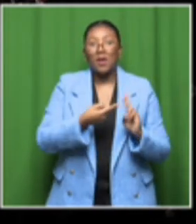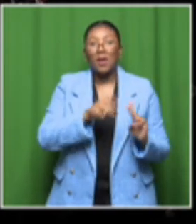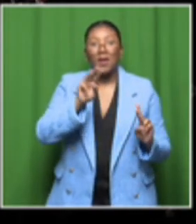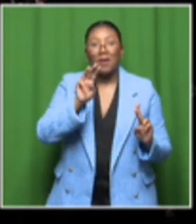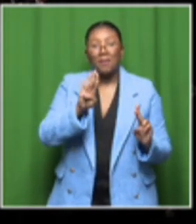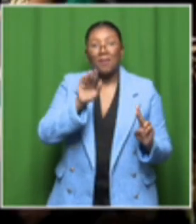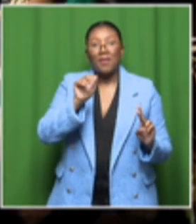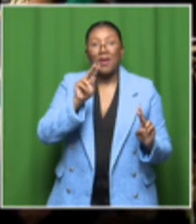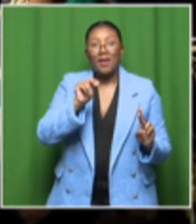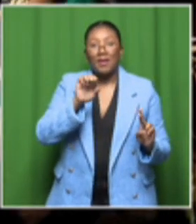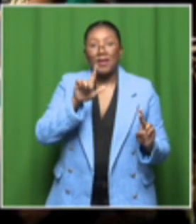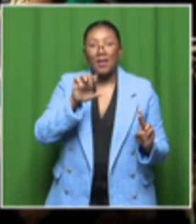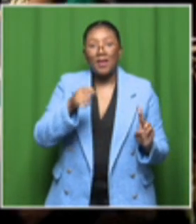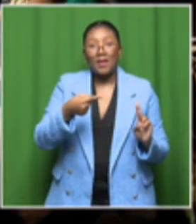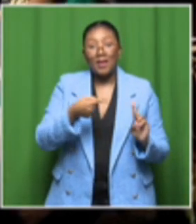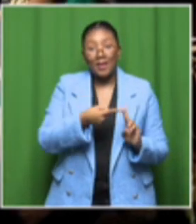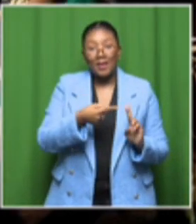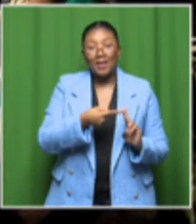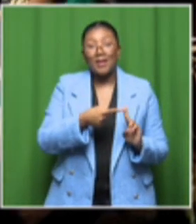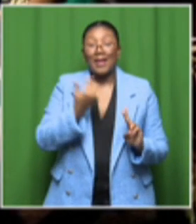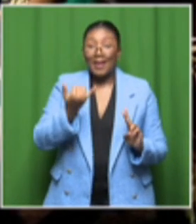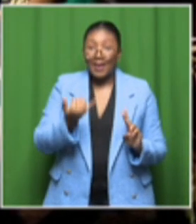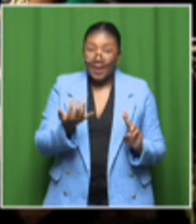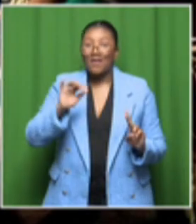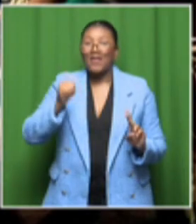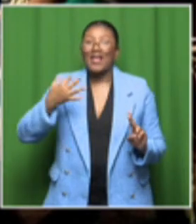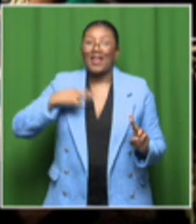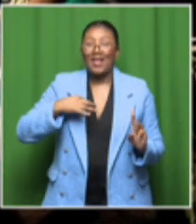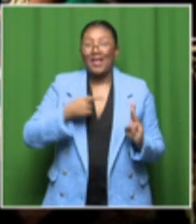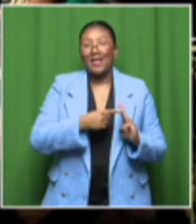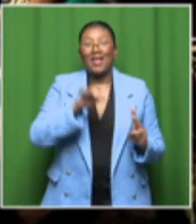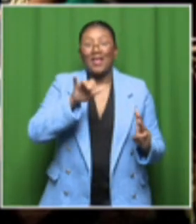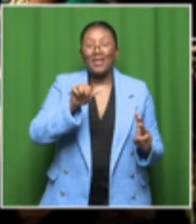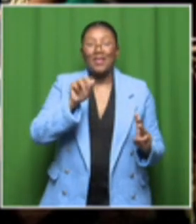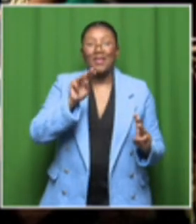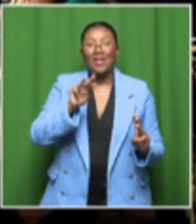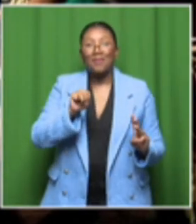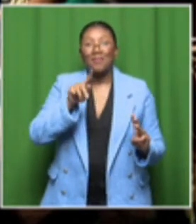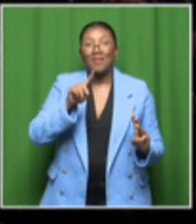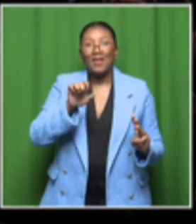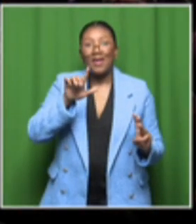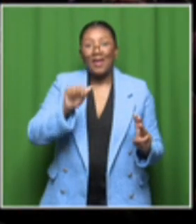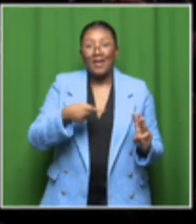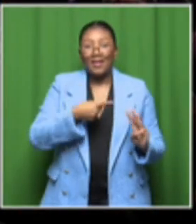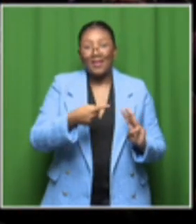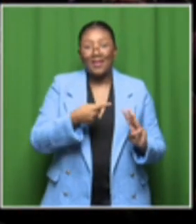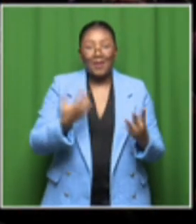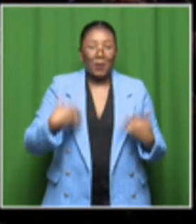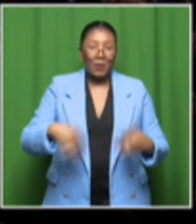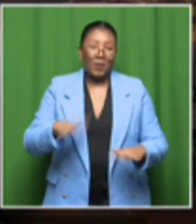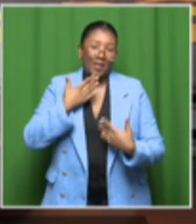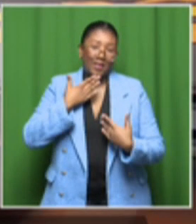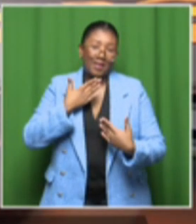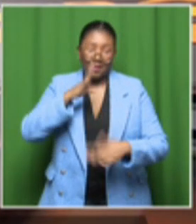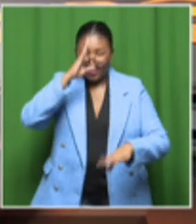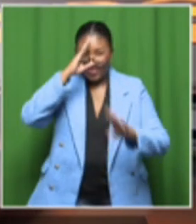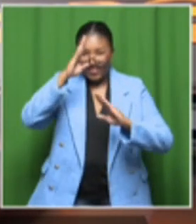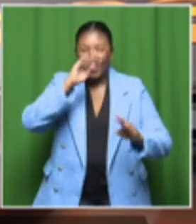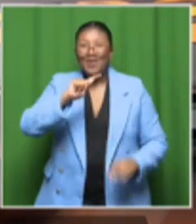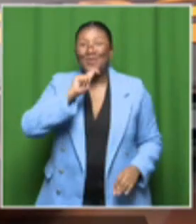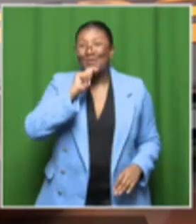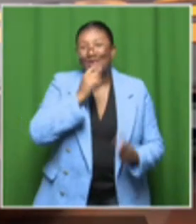Mhlanga, and we've got another lady, Nkabinde, who's joining us for this chat. Good morning to all three of you. Thank